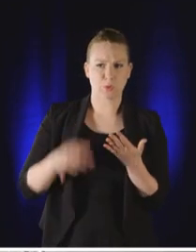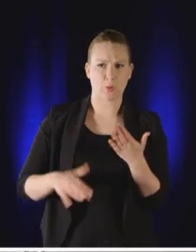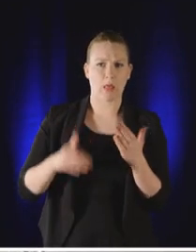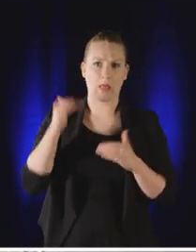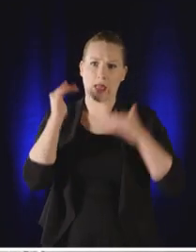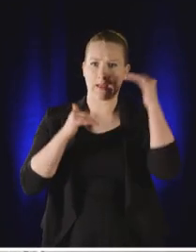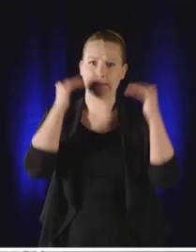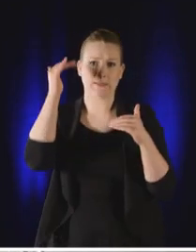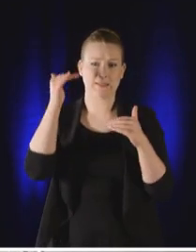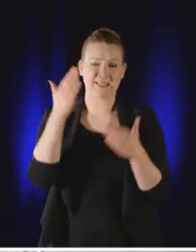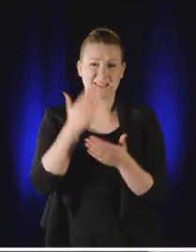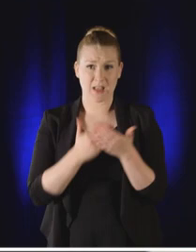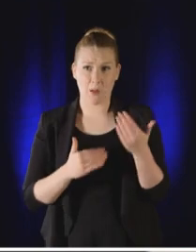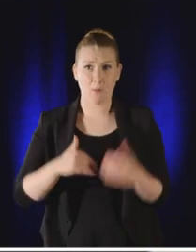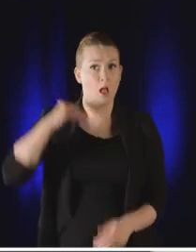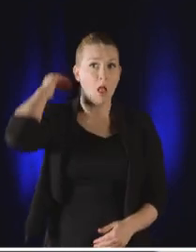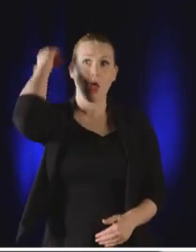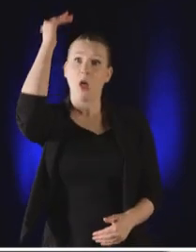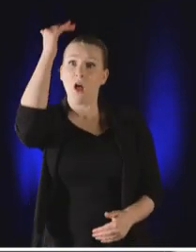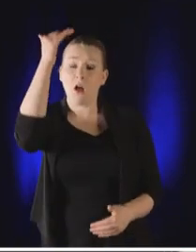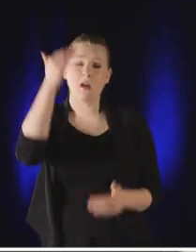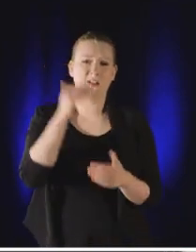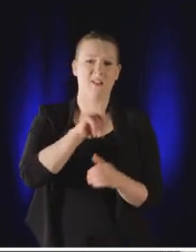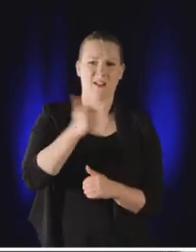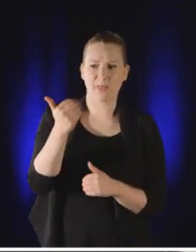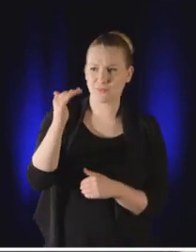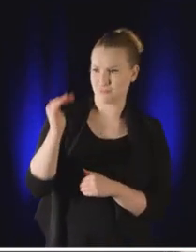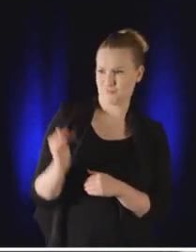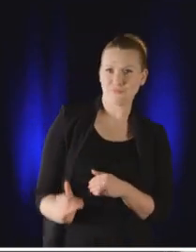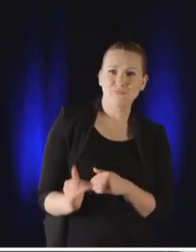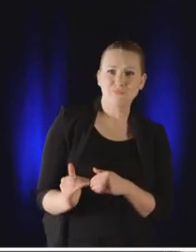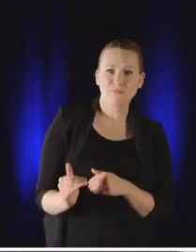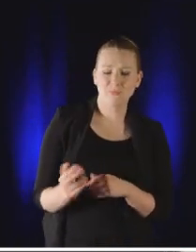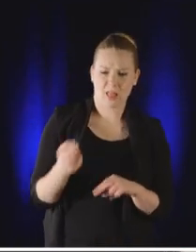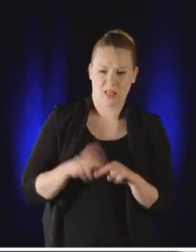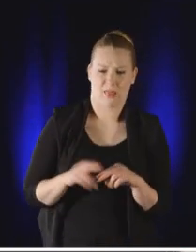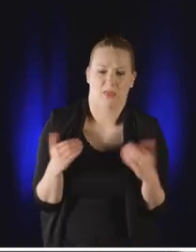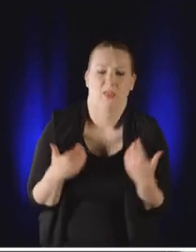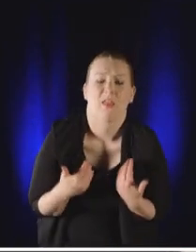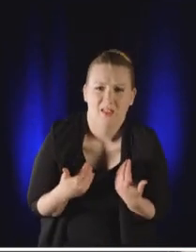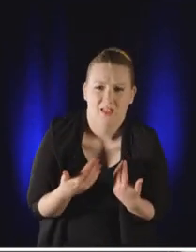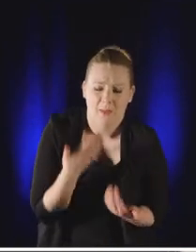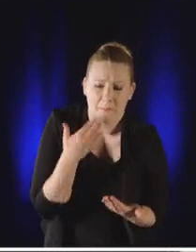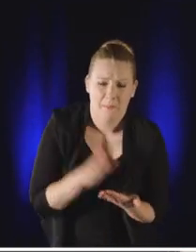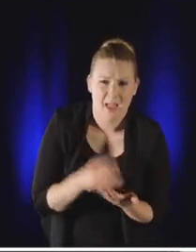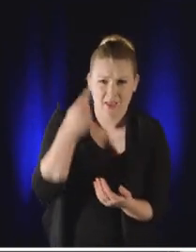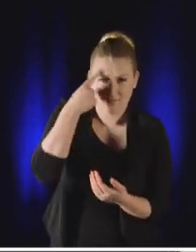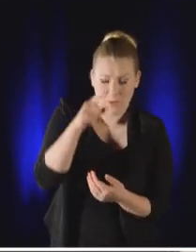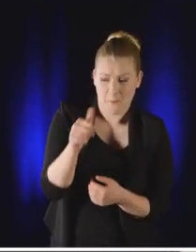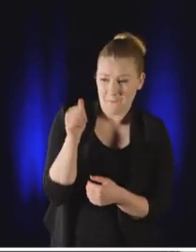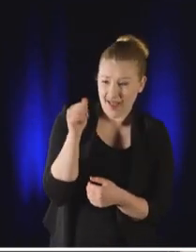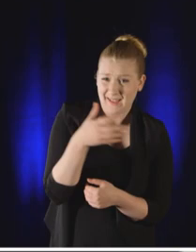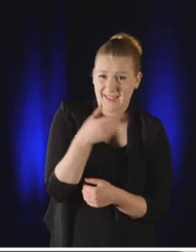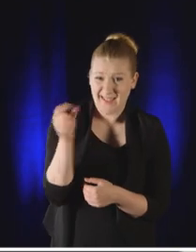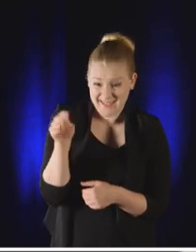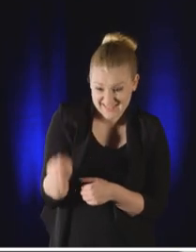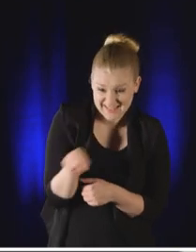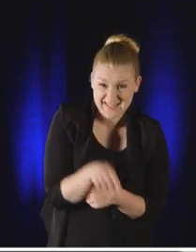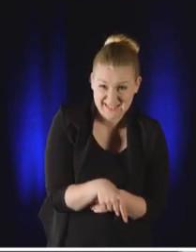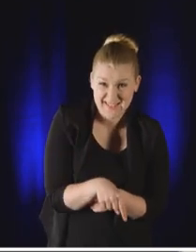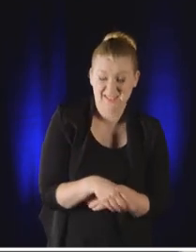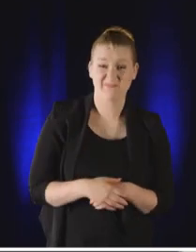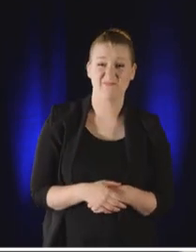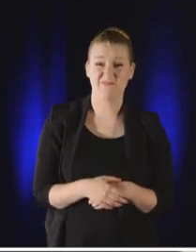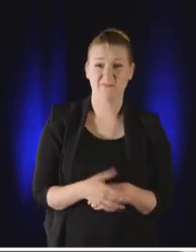Some people were way too tall and others were too short. This kind of sitting is bad for both your back and your knees. And really, there's